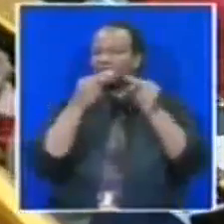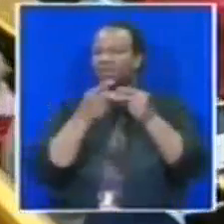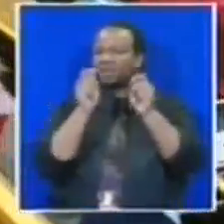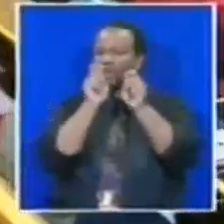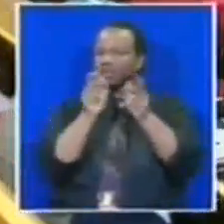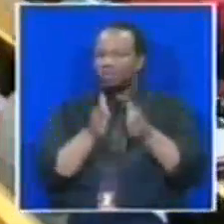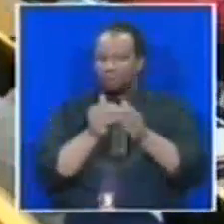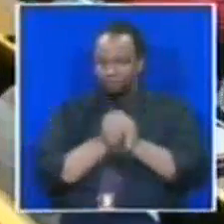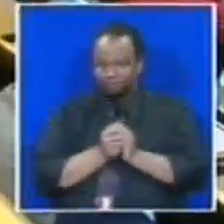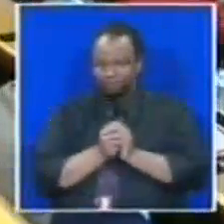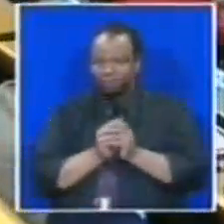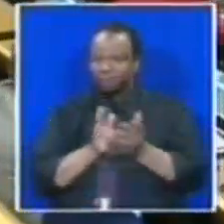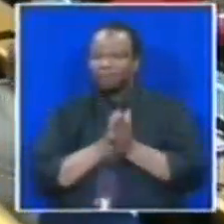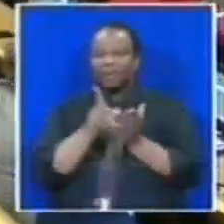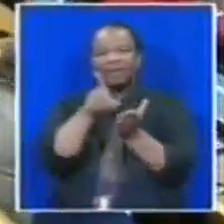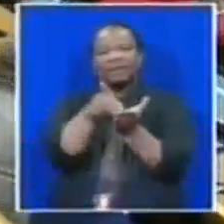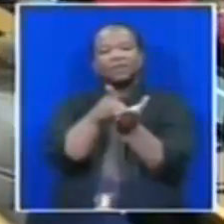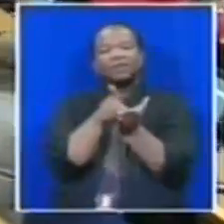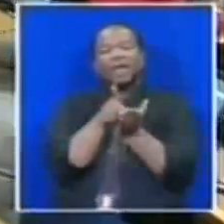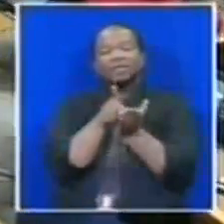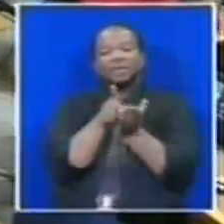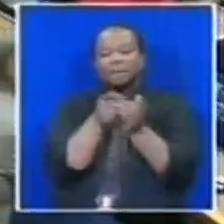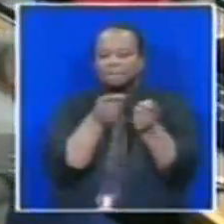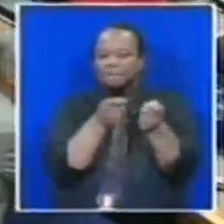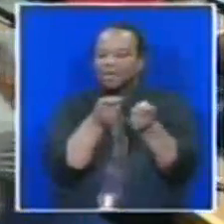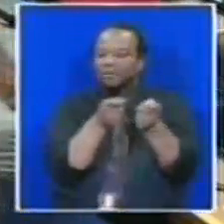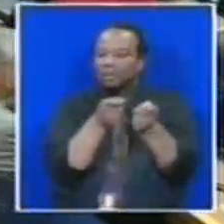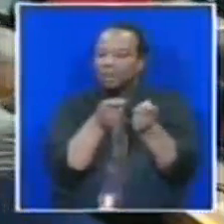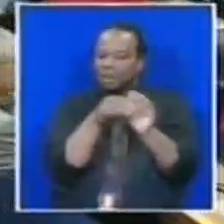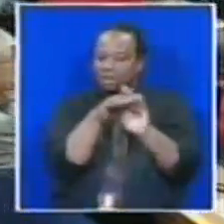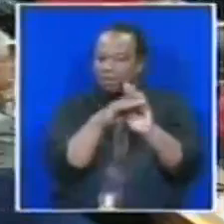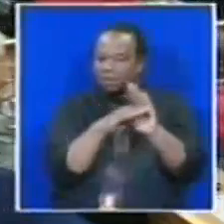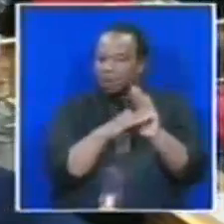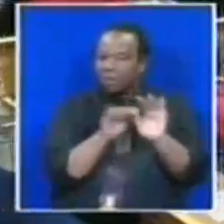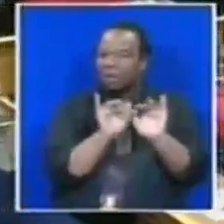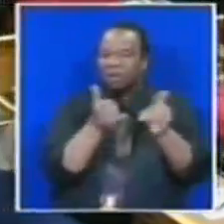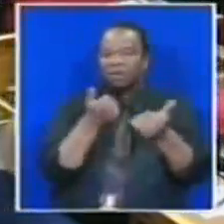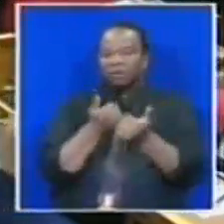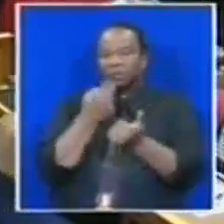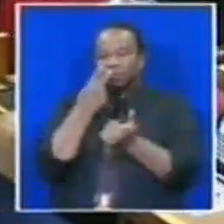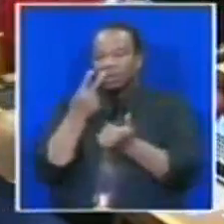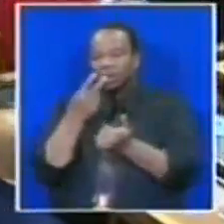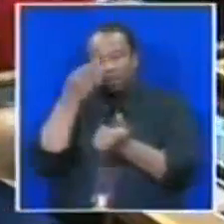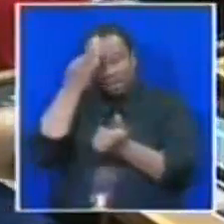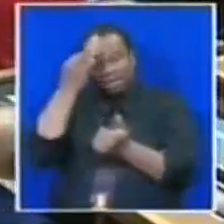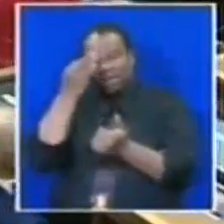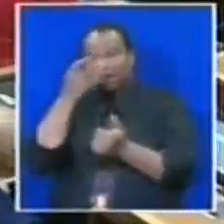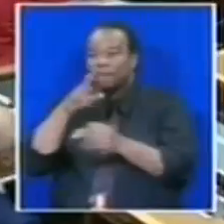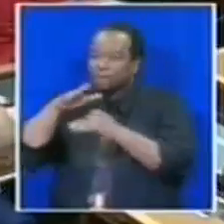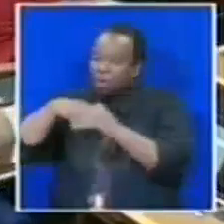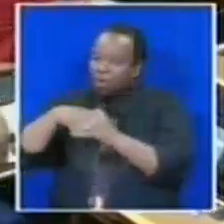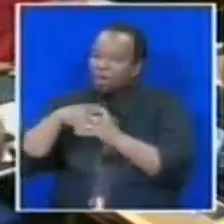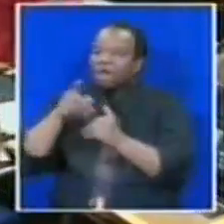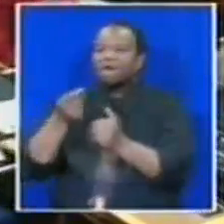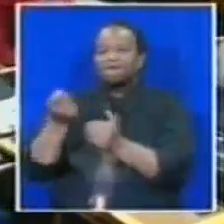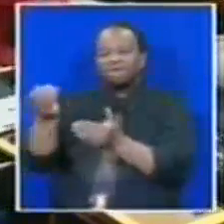Debt management initiatives over the past year have reduced government's refinancing risks and were supported by